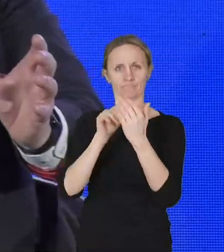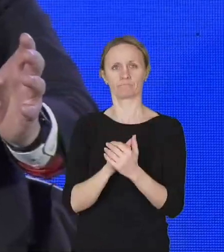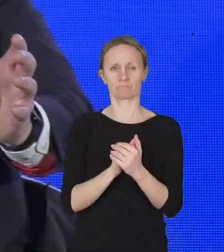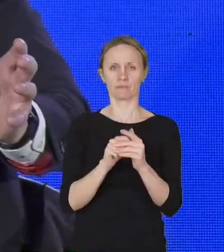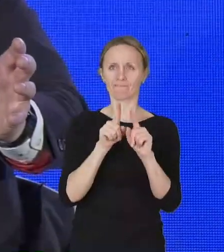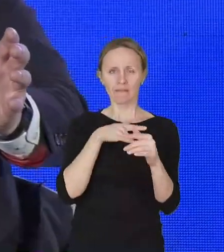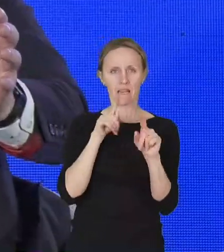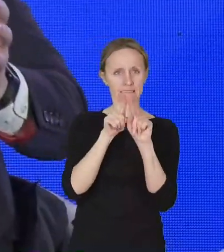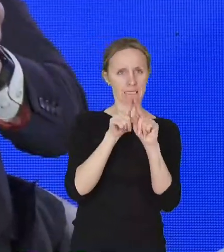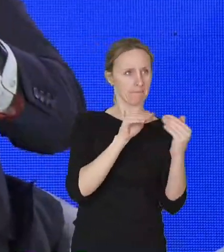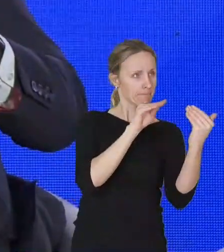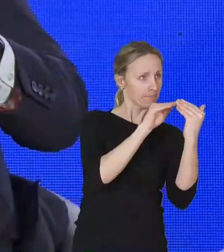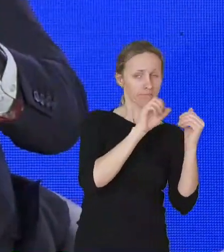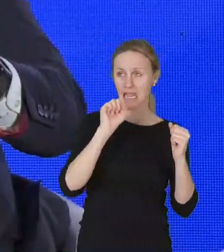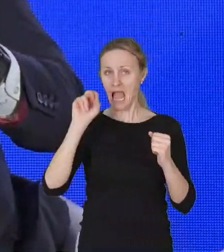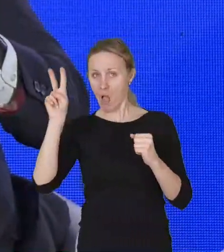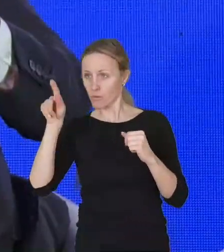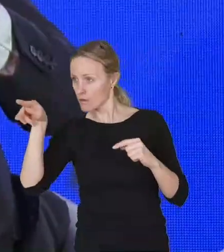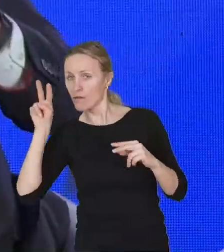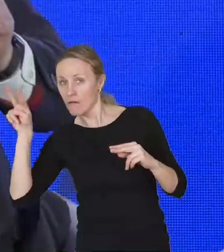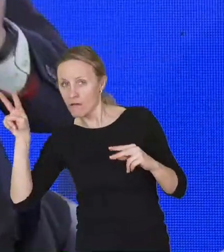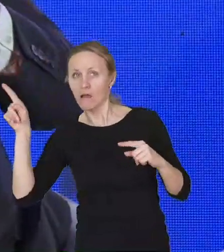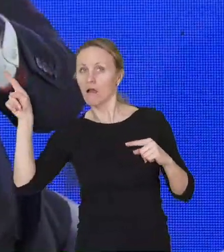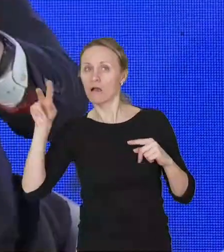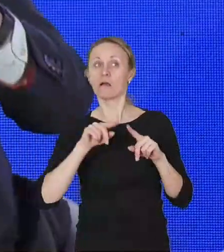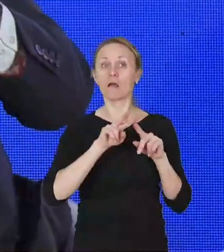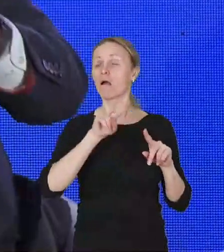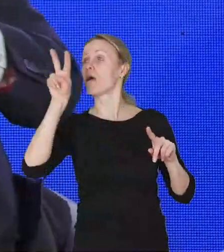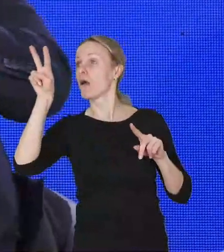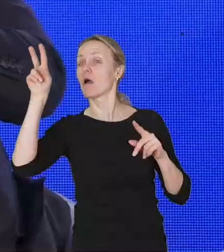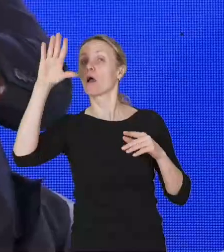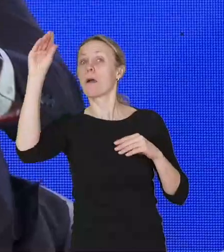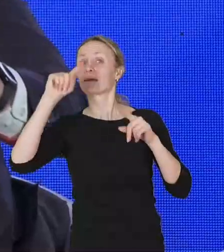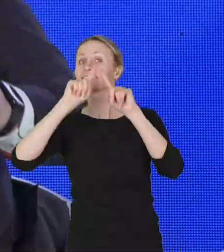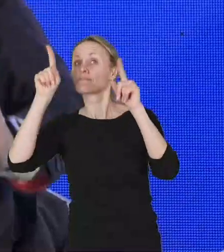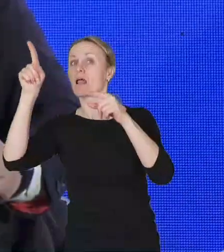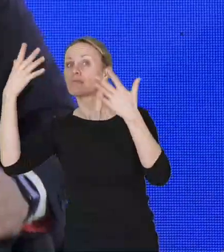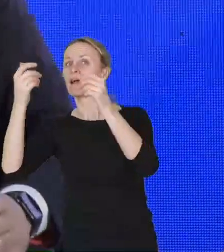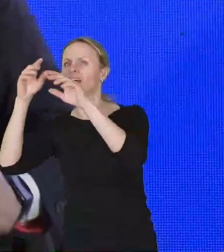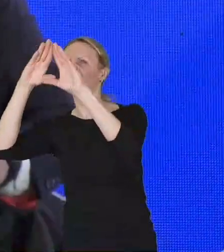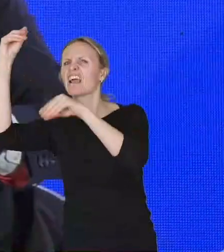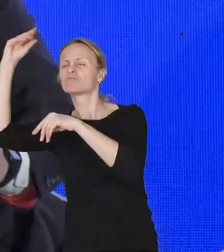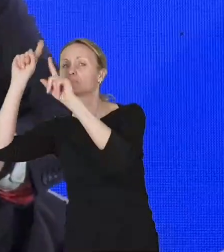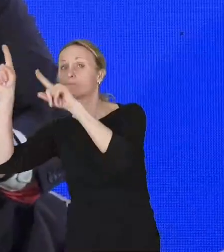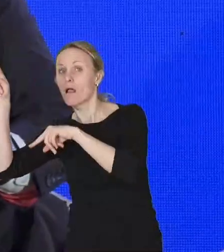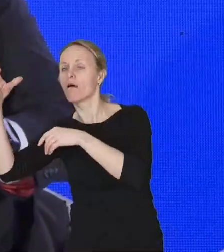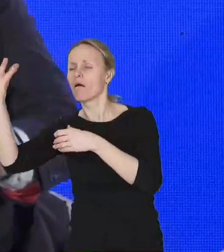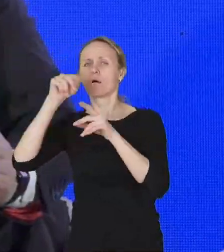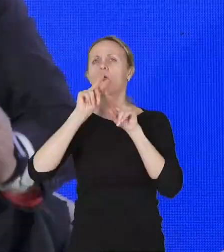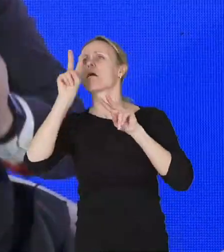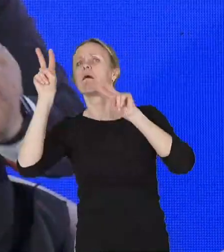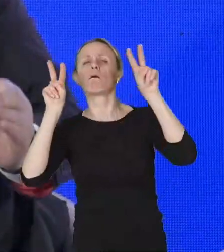anyway belong together. You can then identify components where you want to invest. And this is what no